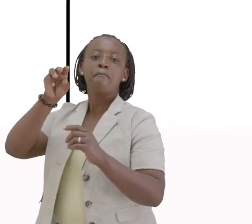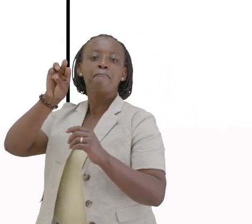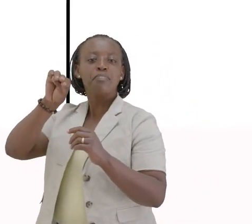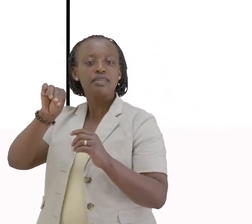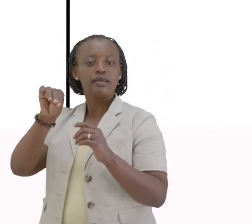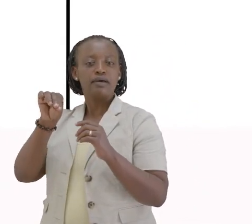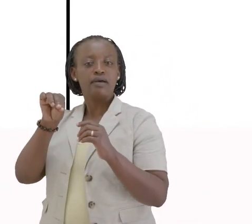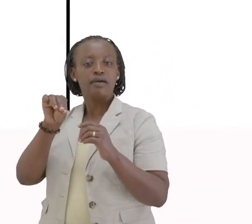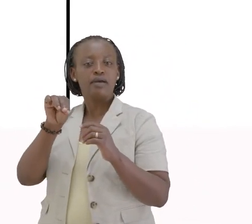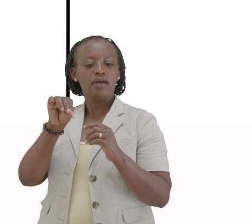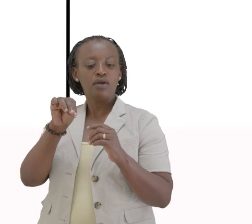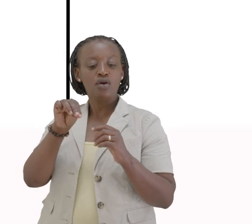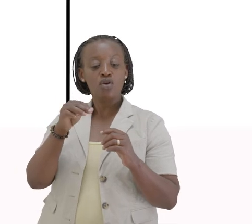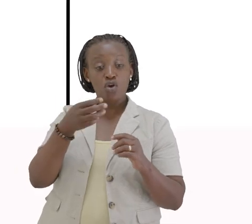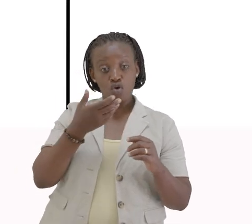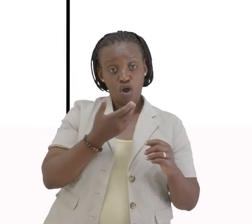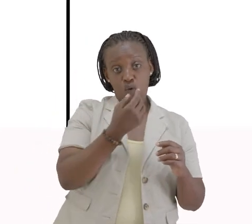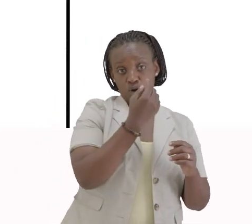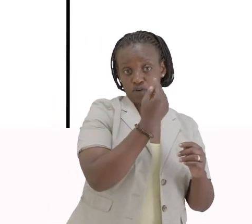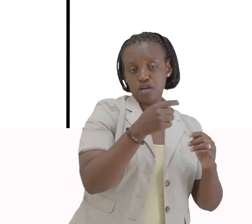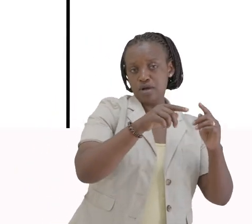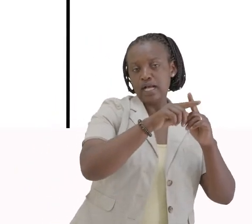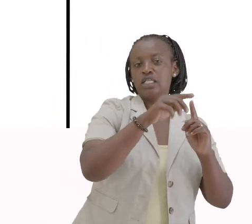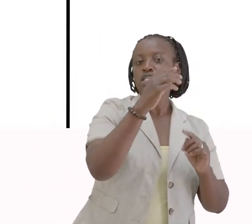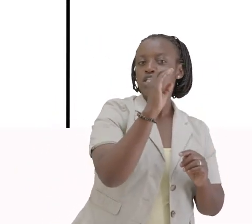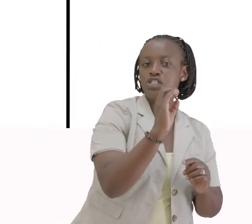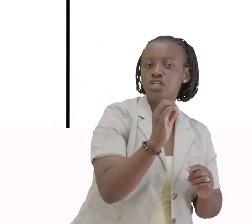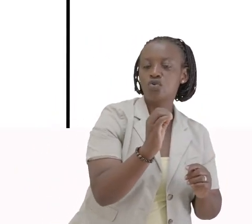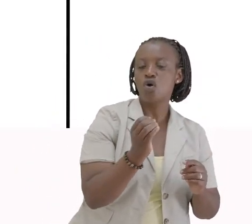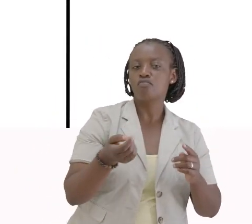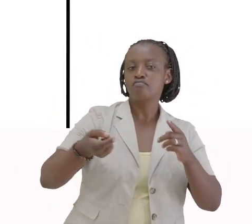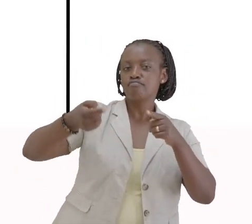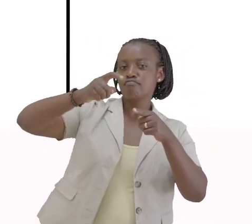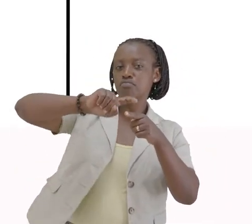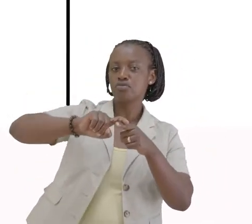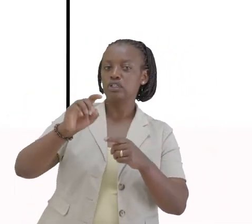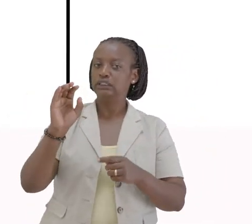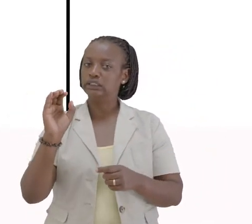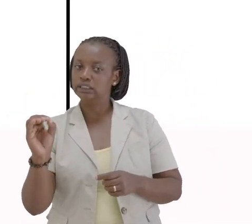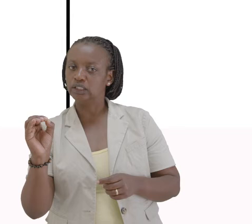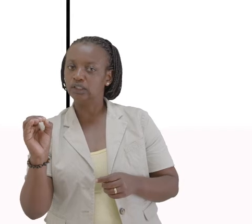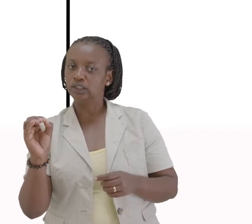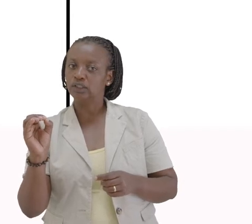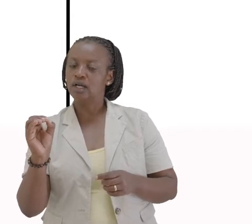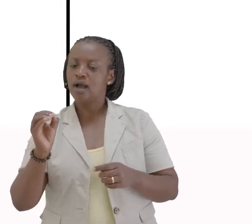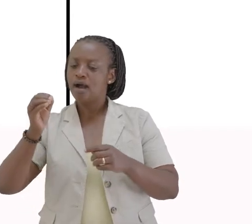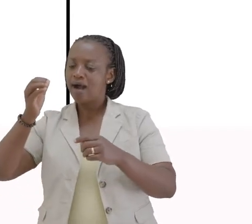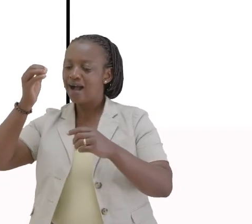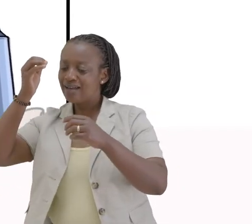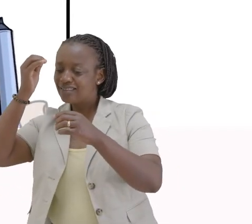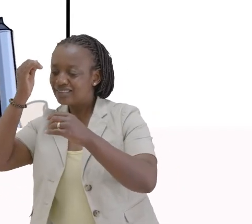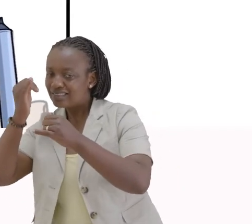meter. You add a zero and another zero